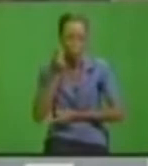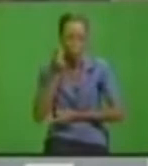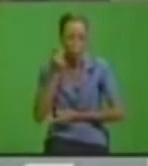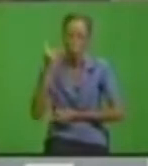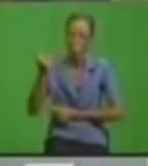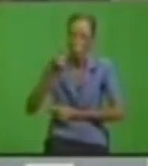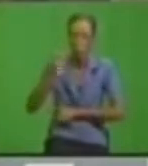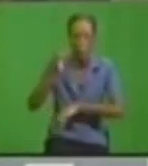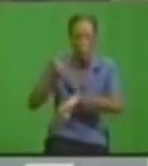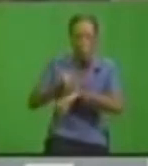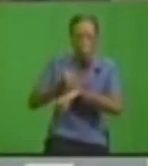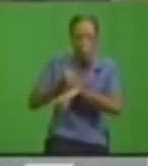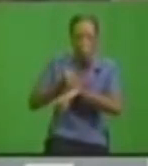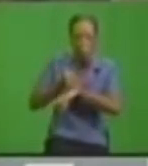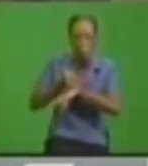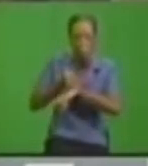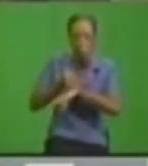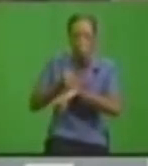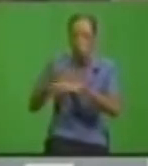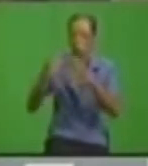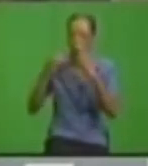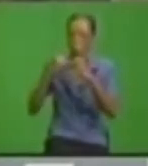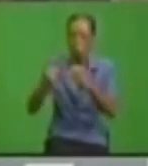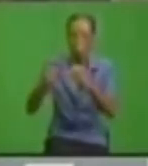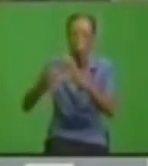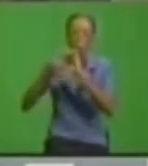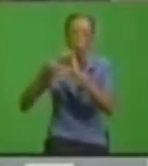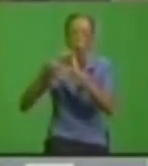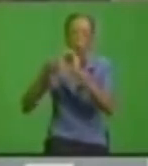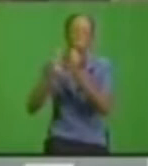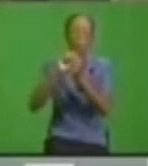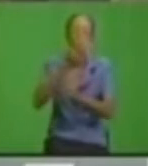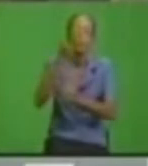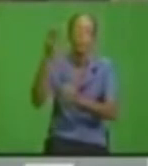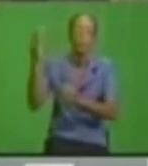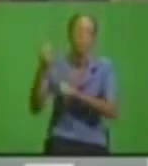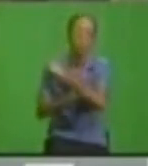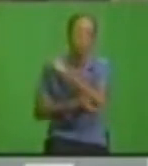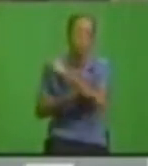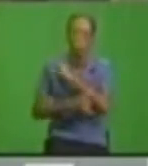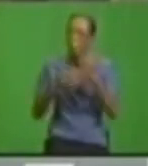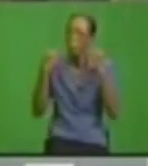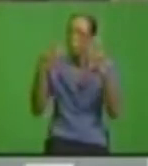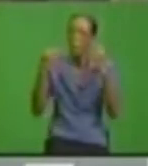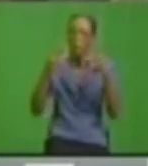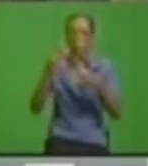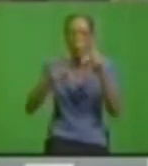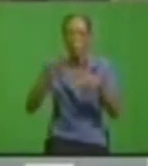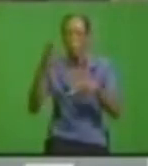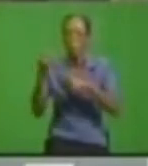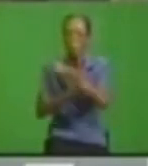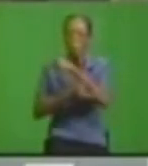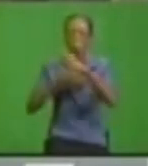established strong diplomatic ties on behalf of TNT globally, and many world leaders spoke very highly of him and